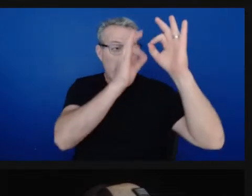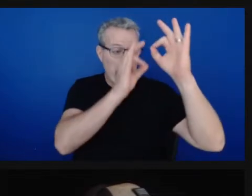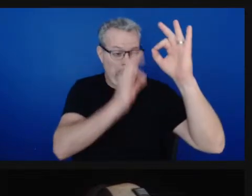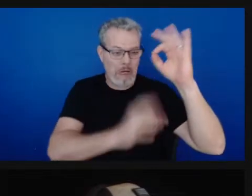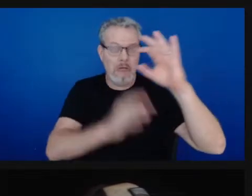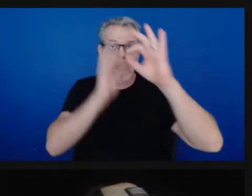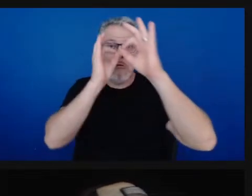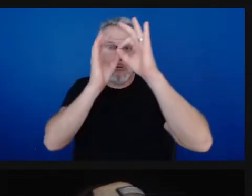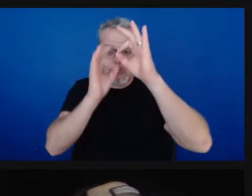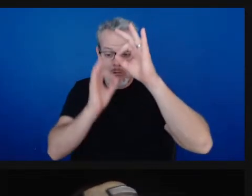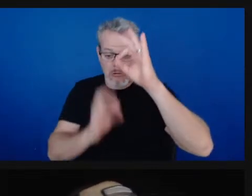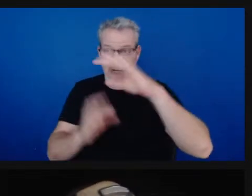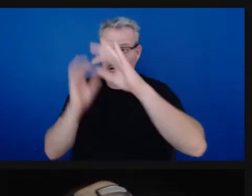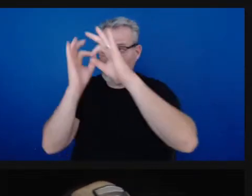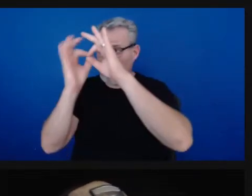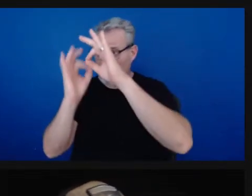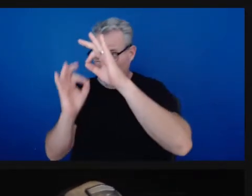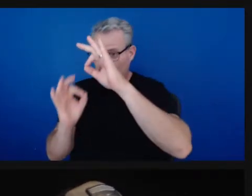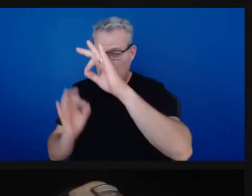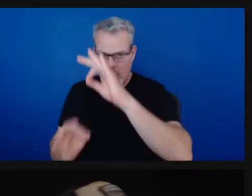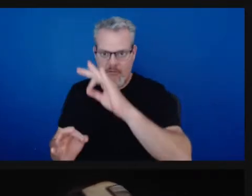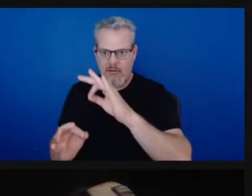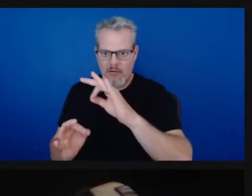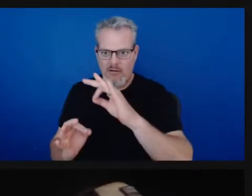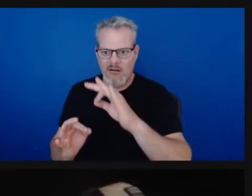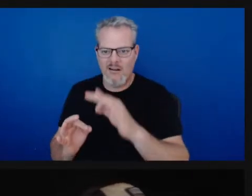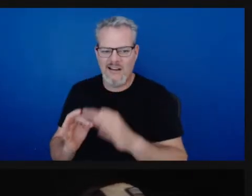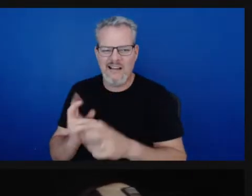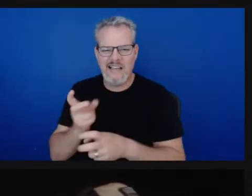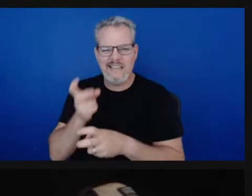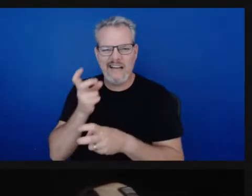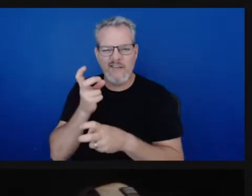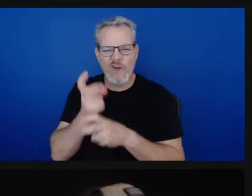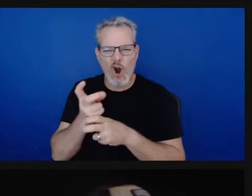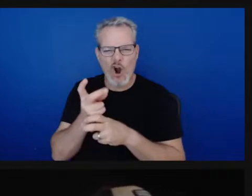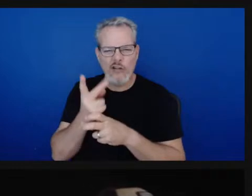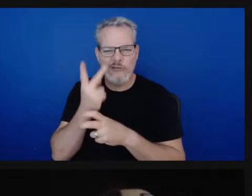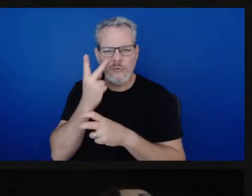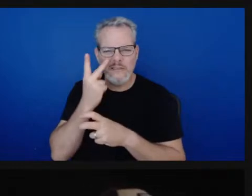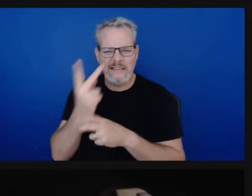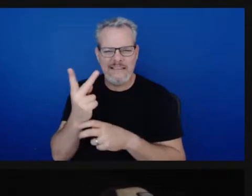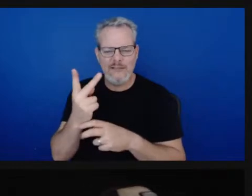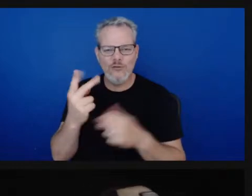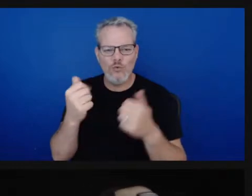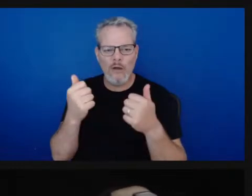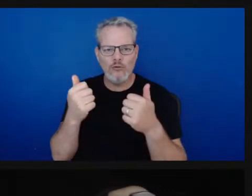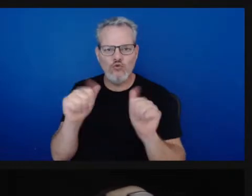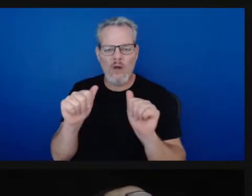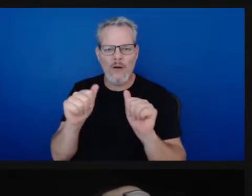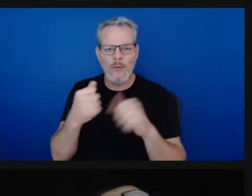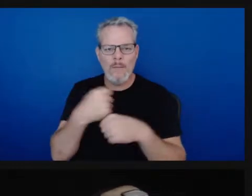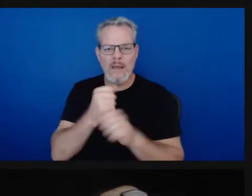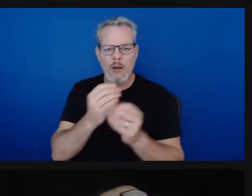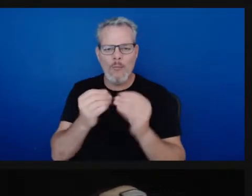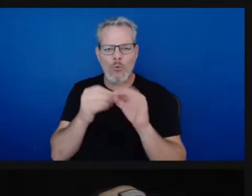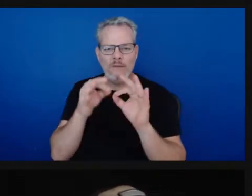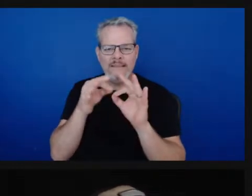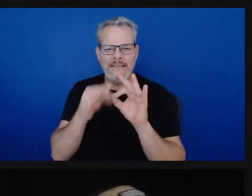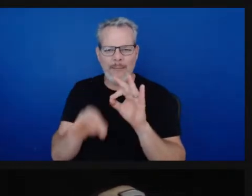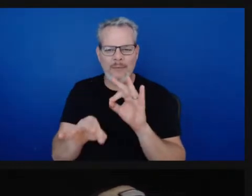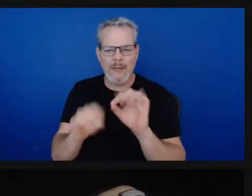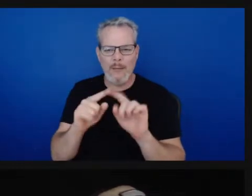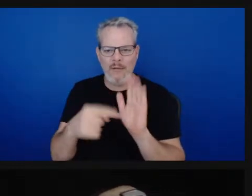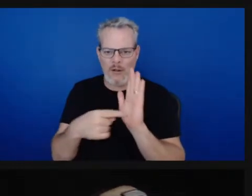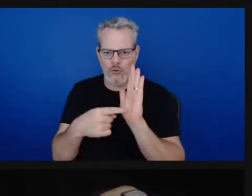along that line. Kind of hard to see, so I've tried to simplify it, but I'm going to take some liberty here and I'll show you